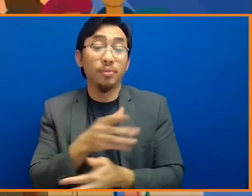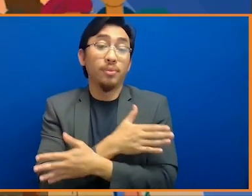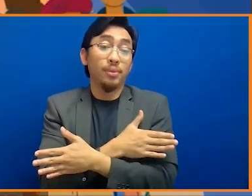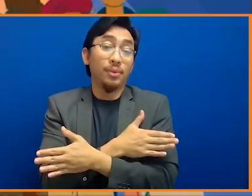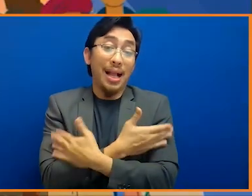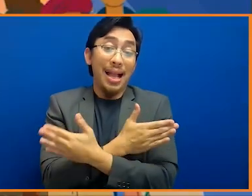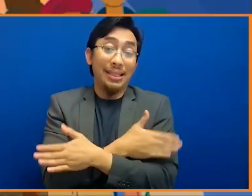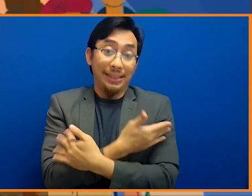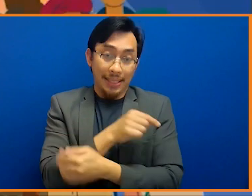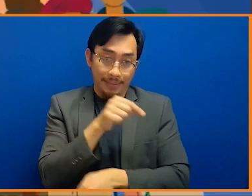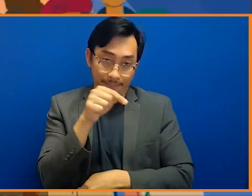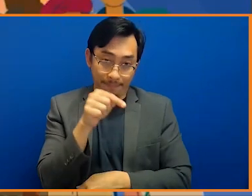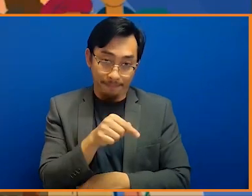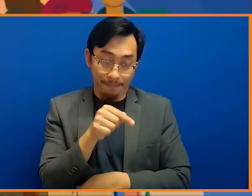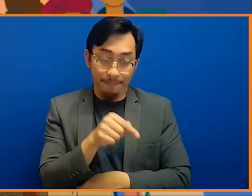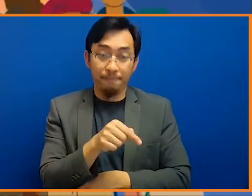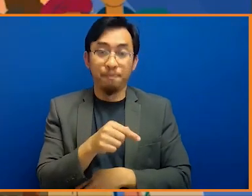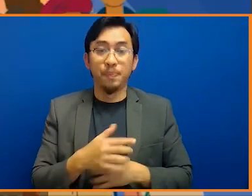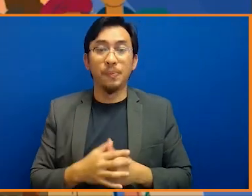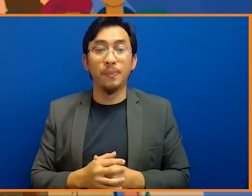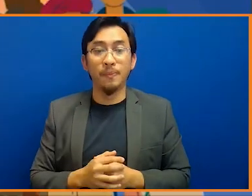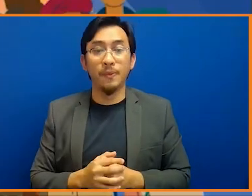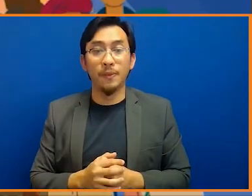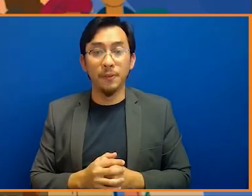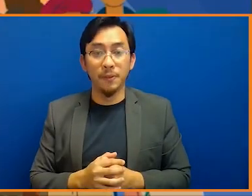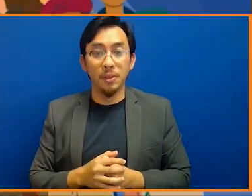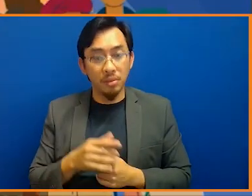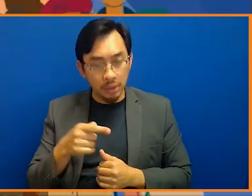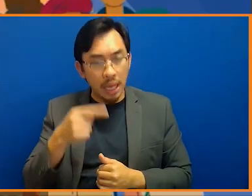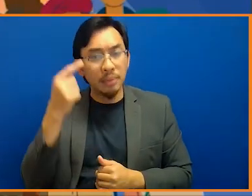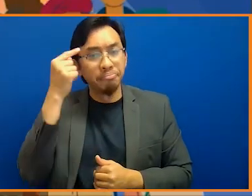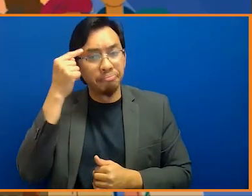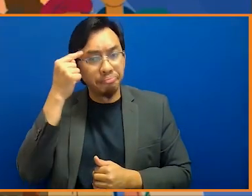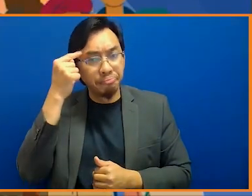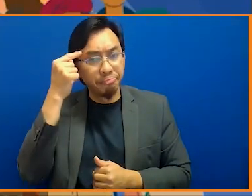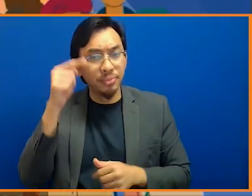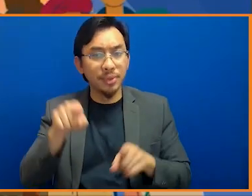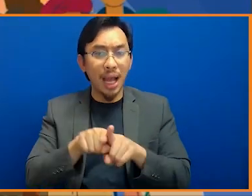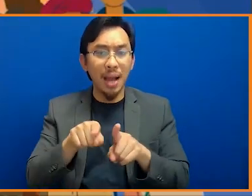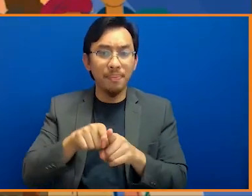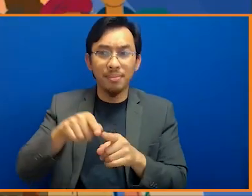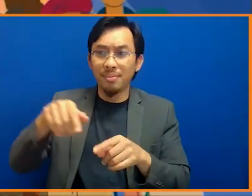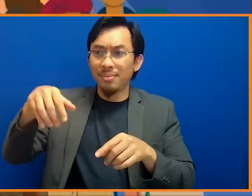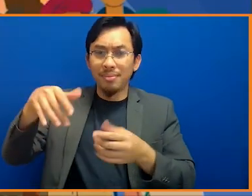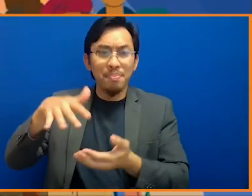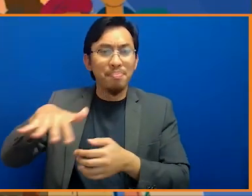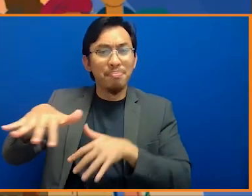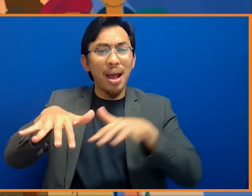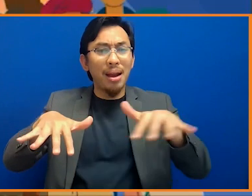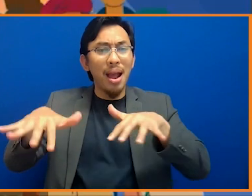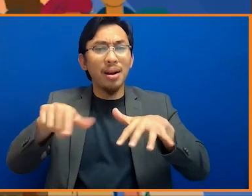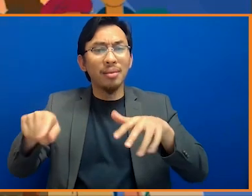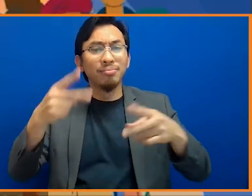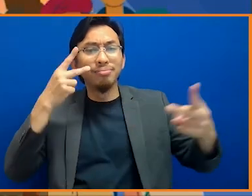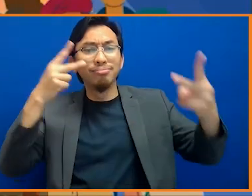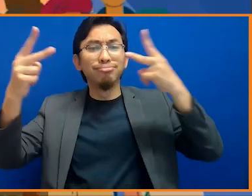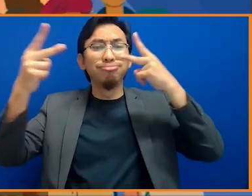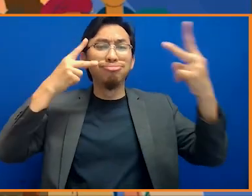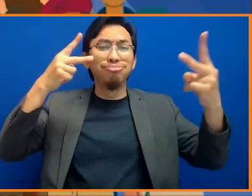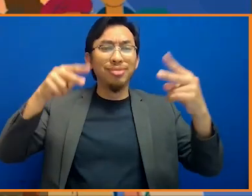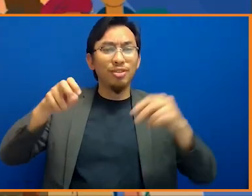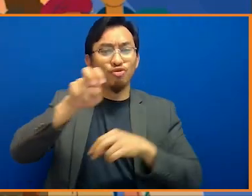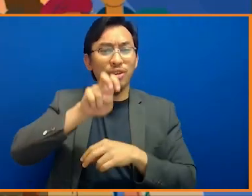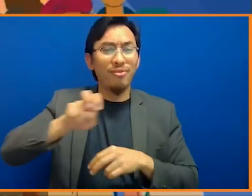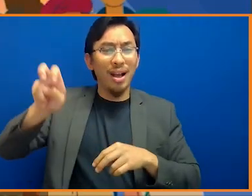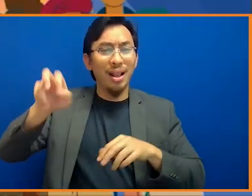And also, we might consider in Aceh itself, this is a tourism spot. So when we do like